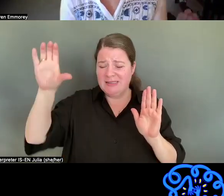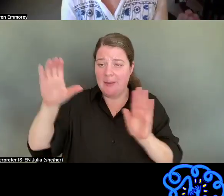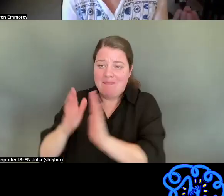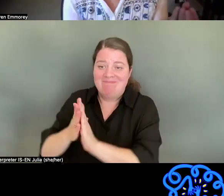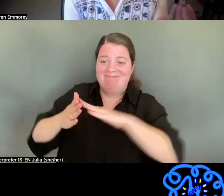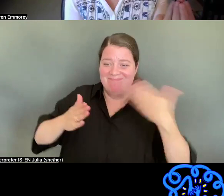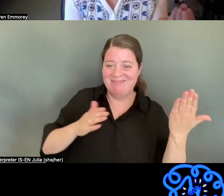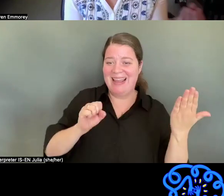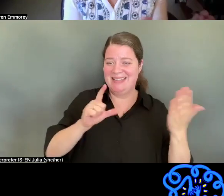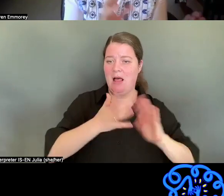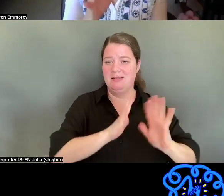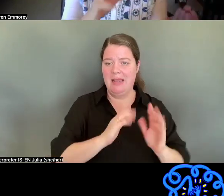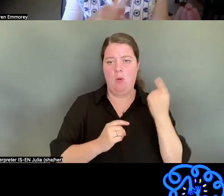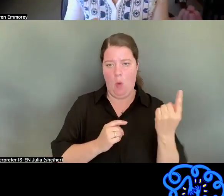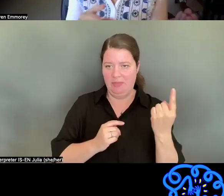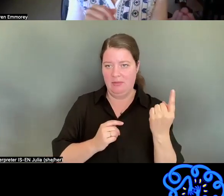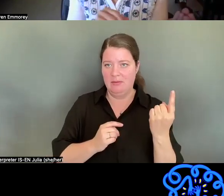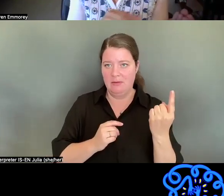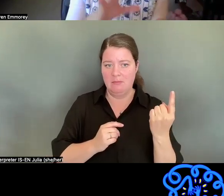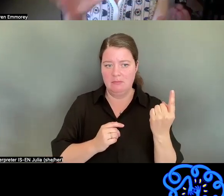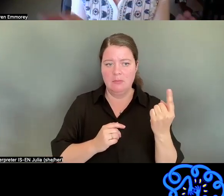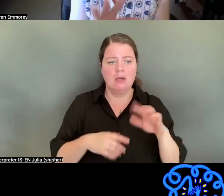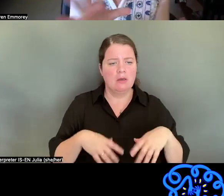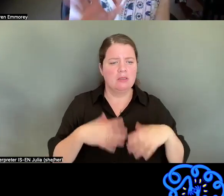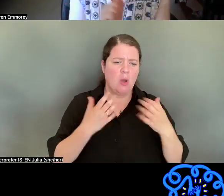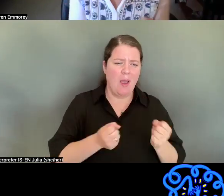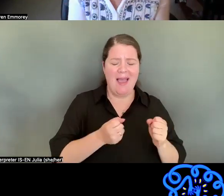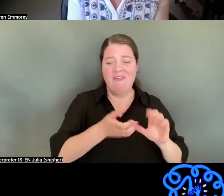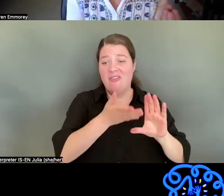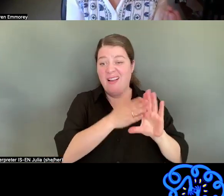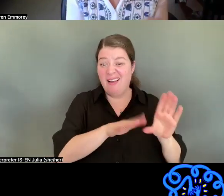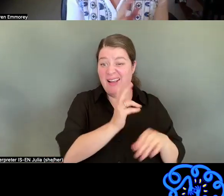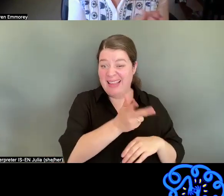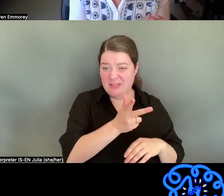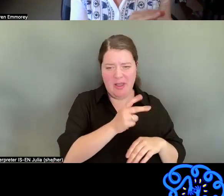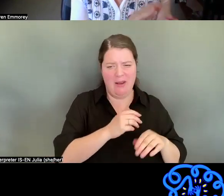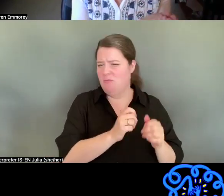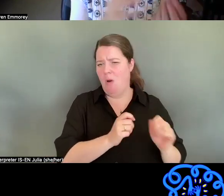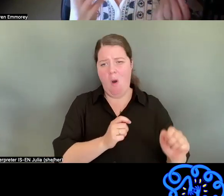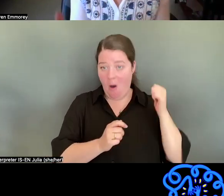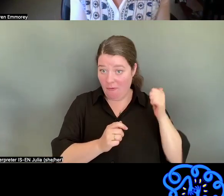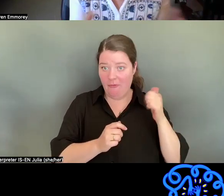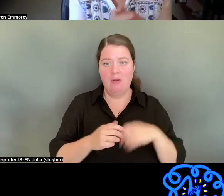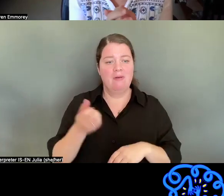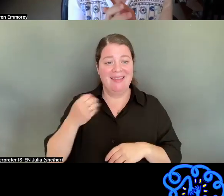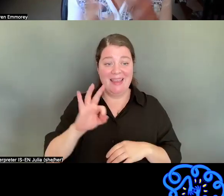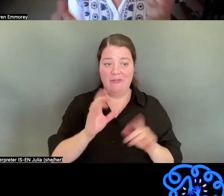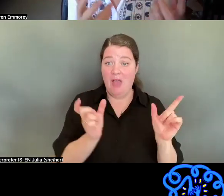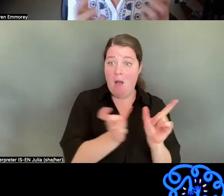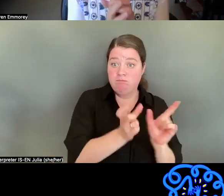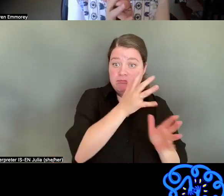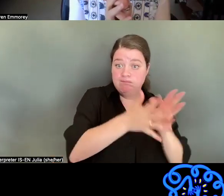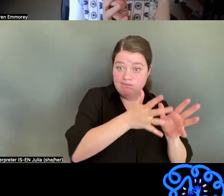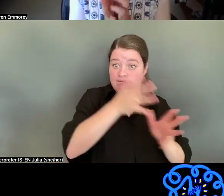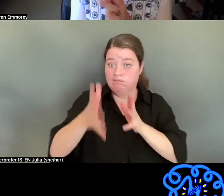sign translation. So if it was translated with sort of a classifier construction, we didn't include it. If it was translated, if it was a compound, we didn't